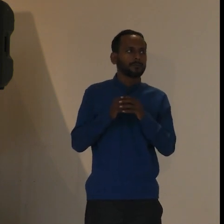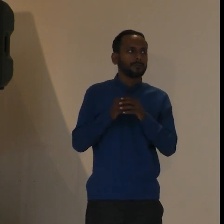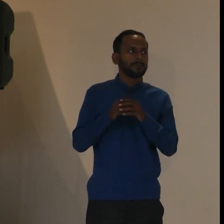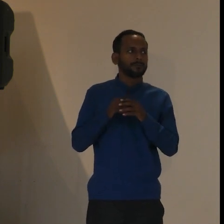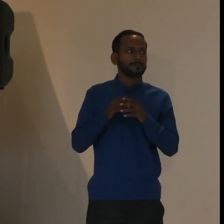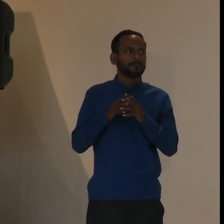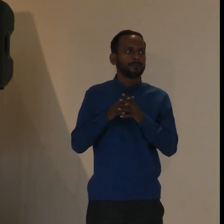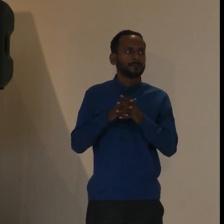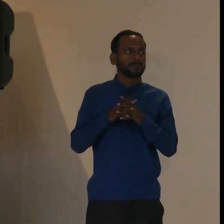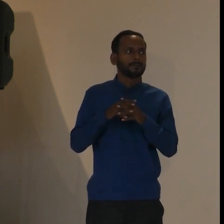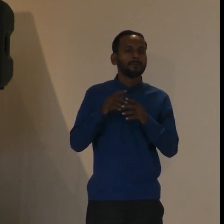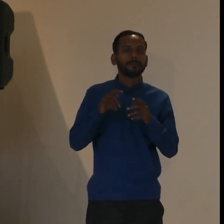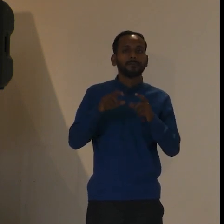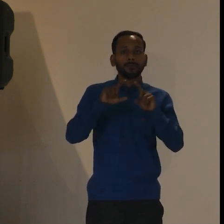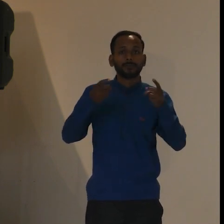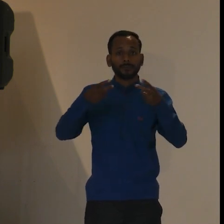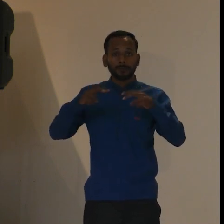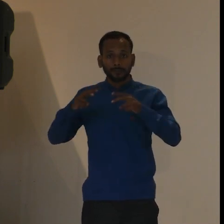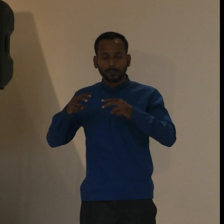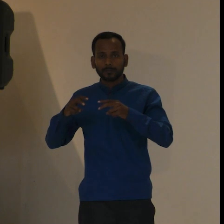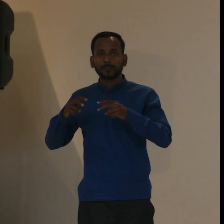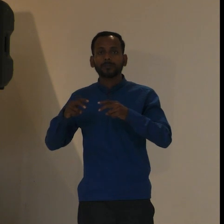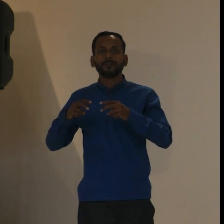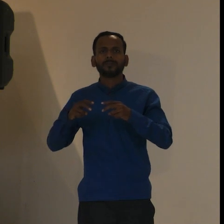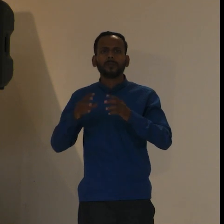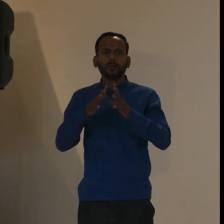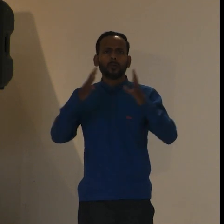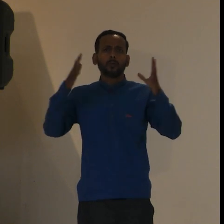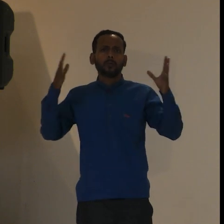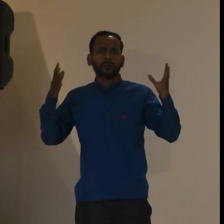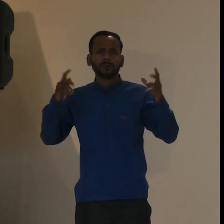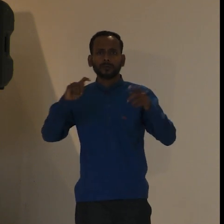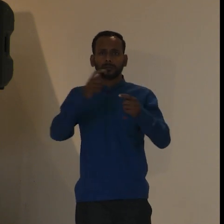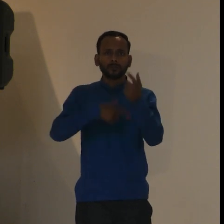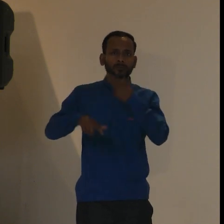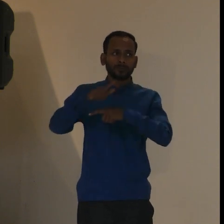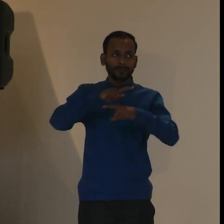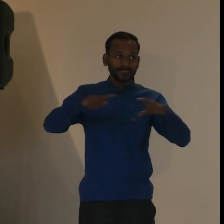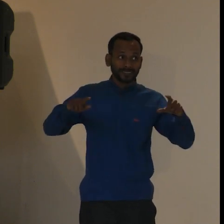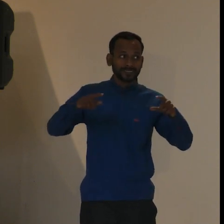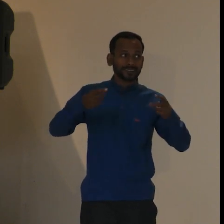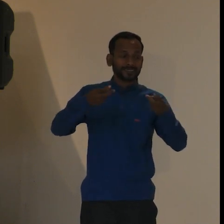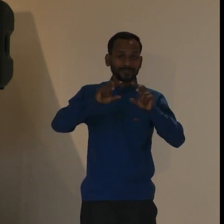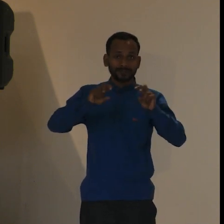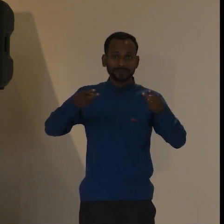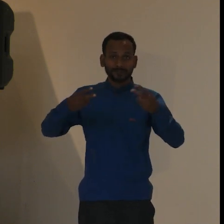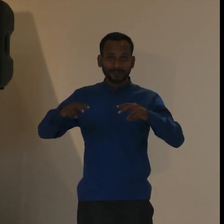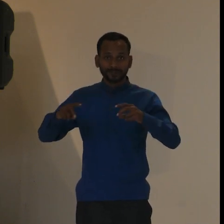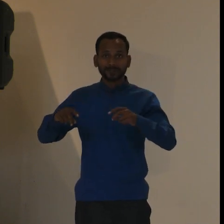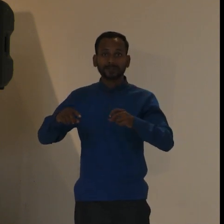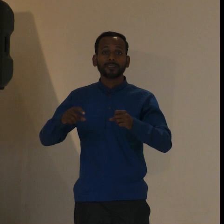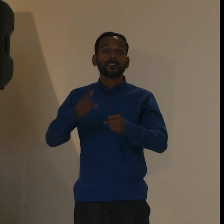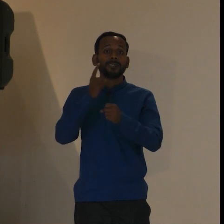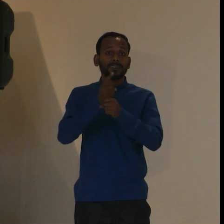a live translation in the majority language in the space that I'm speaking in. Correct. Because I teach a lot in